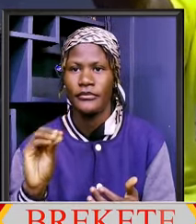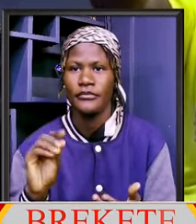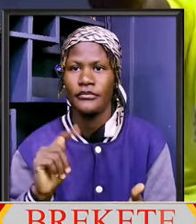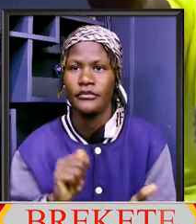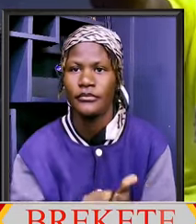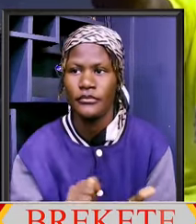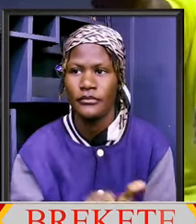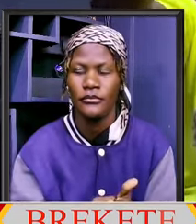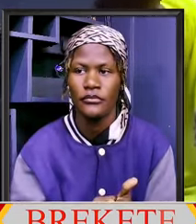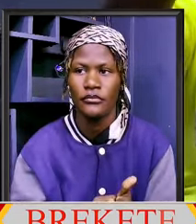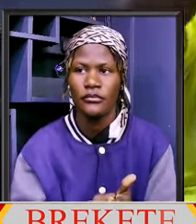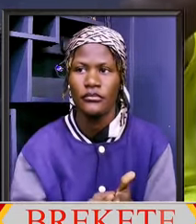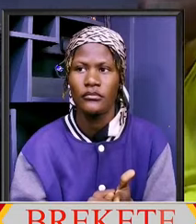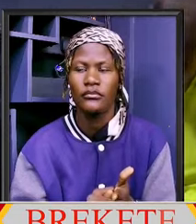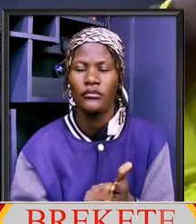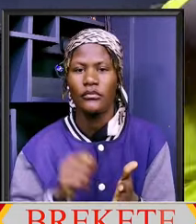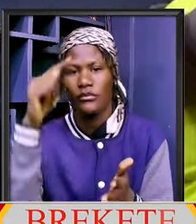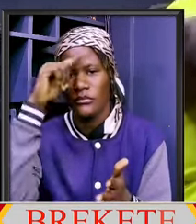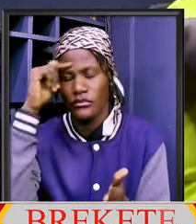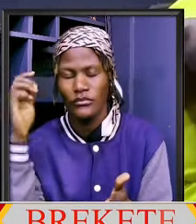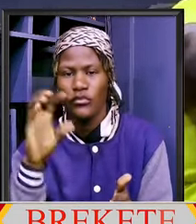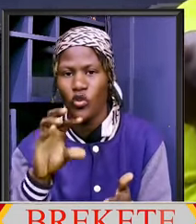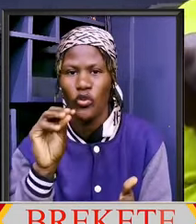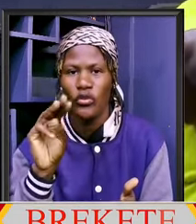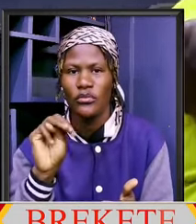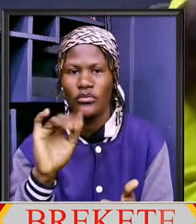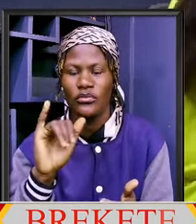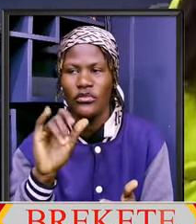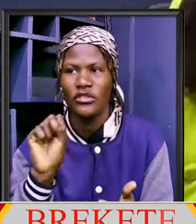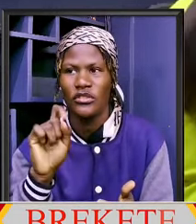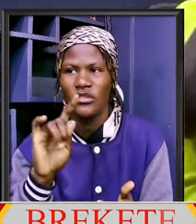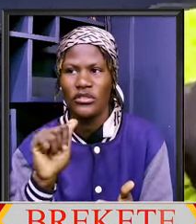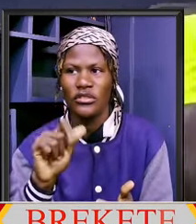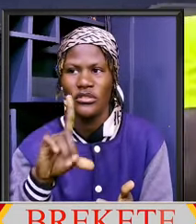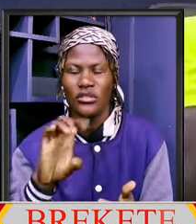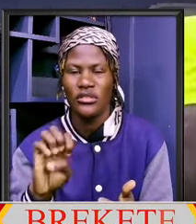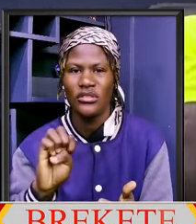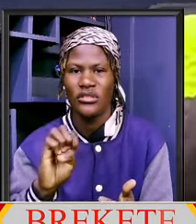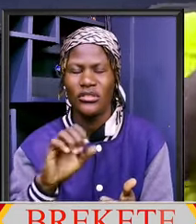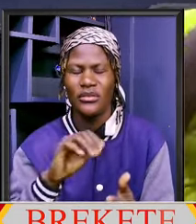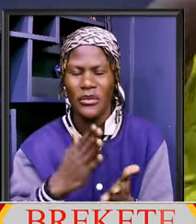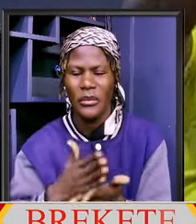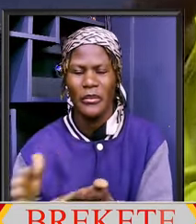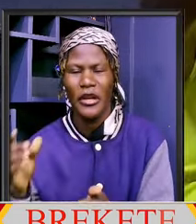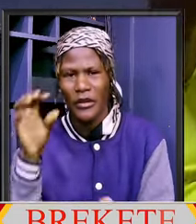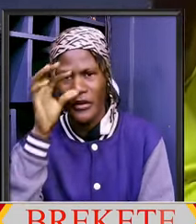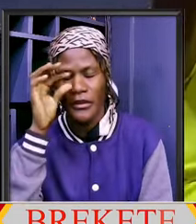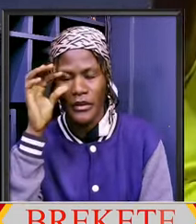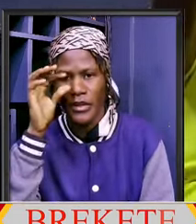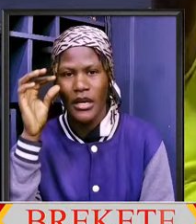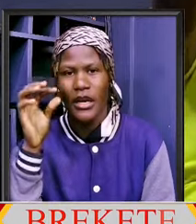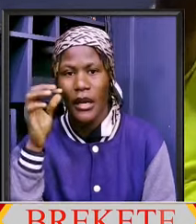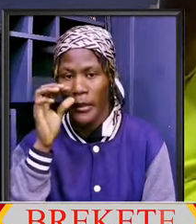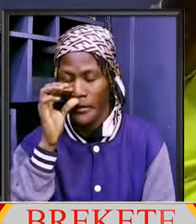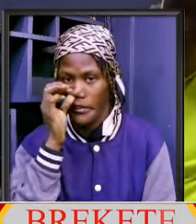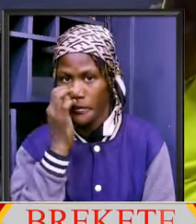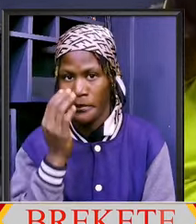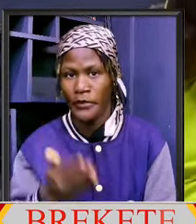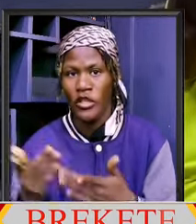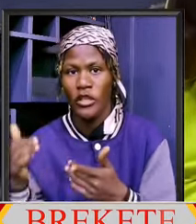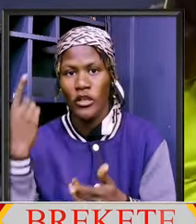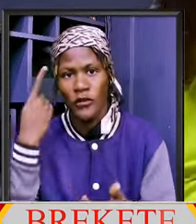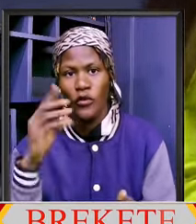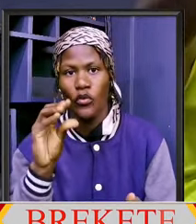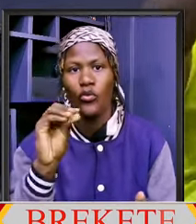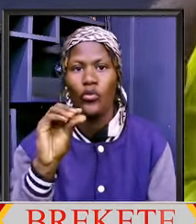the commissioner, they never pity, had the part of the eye. They sell it for the Oyibo